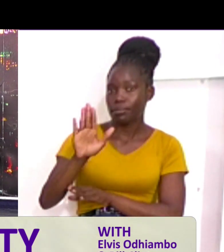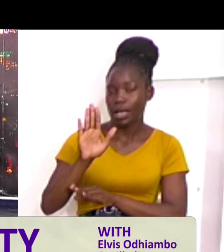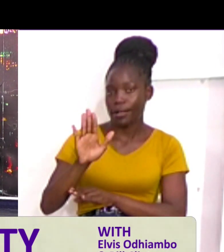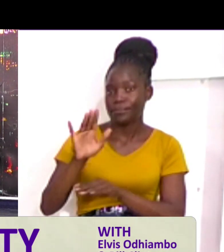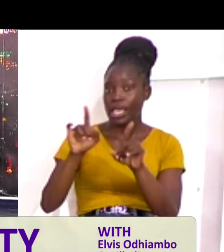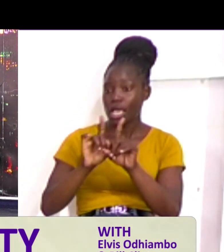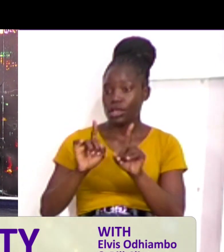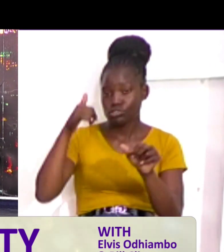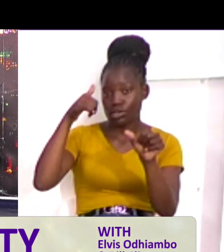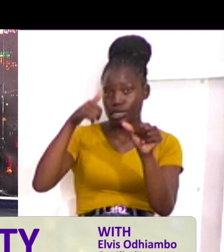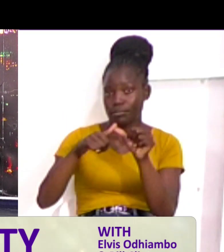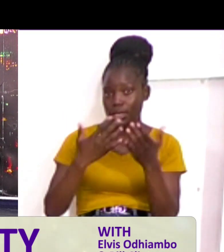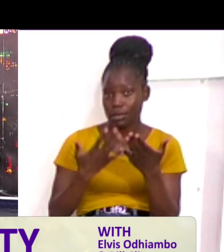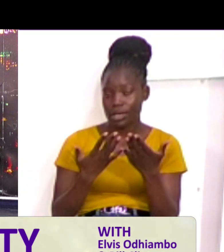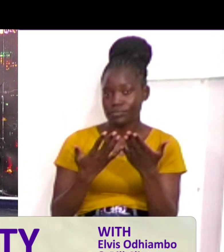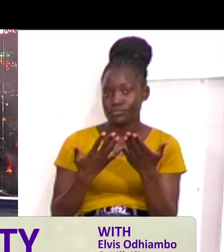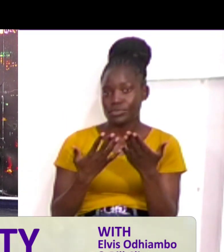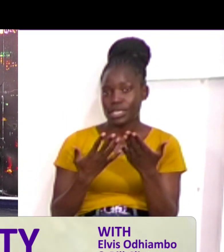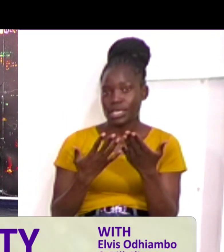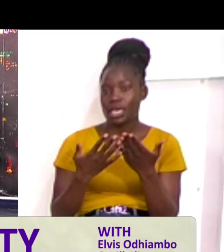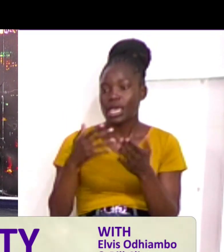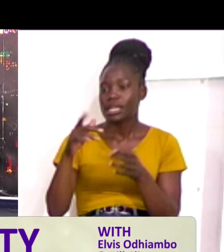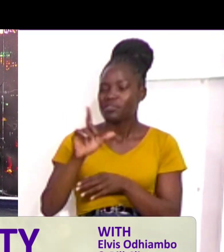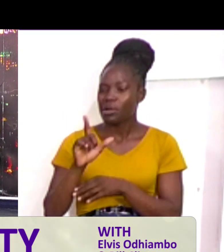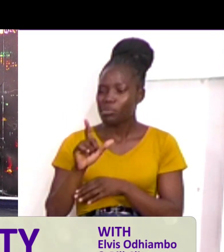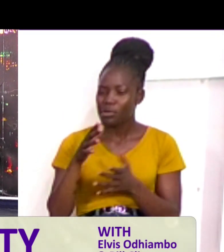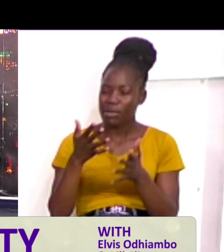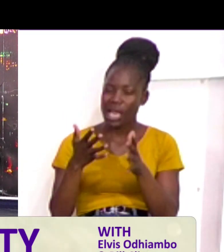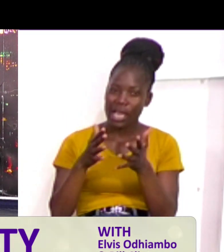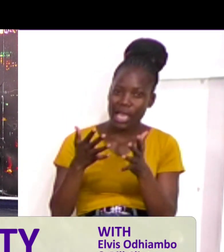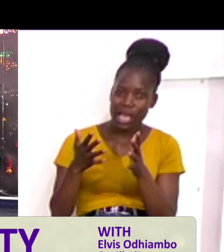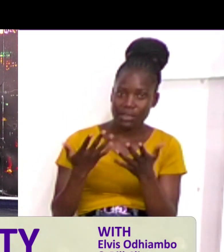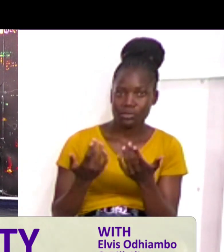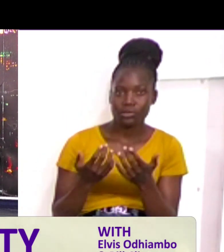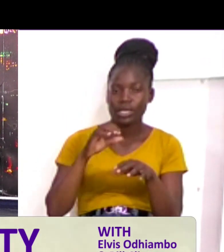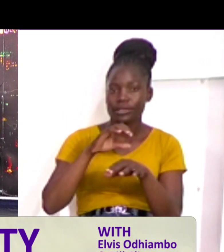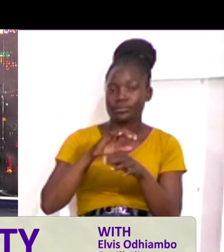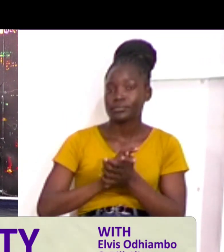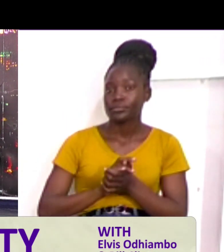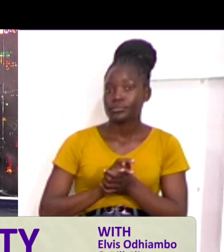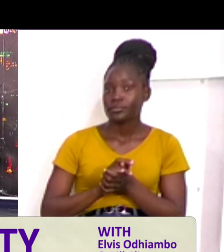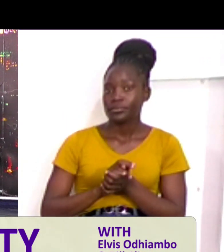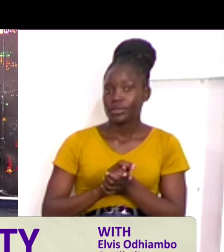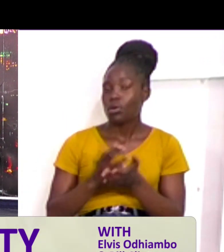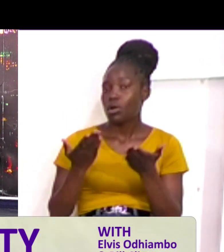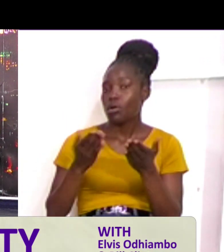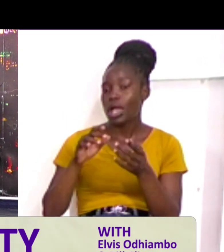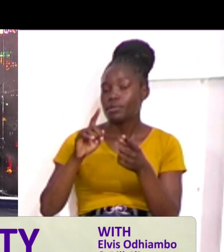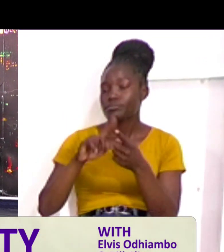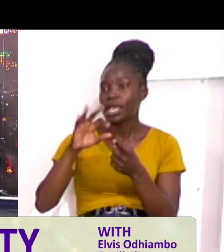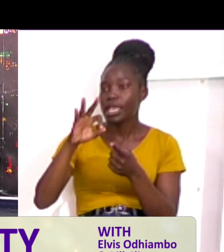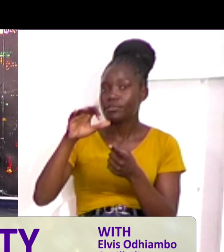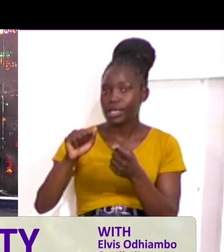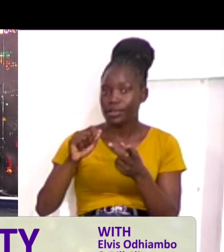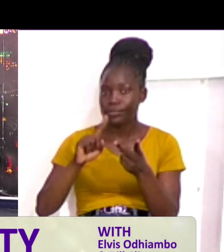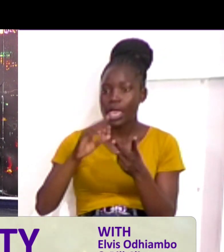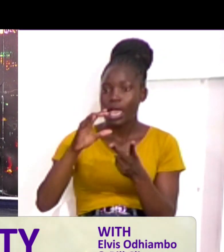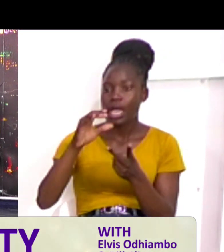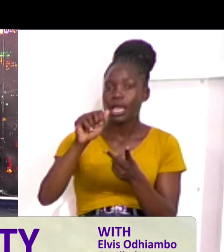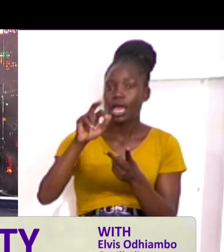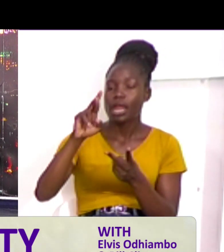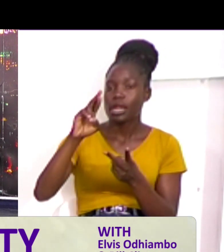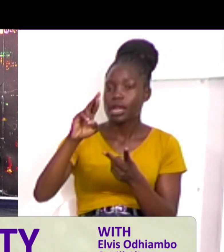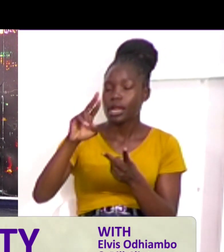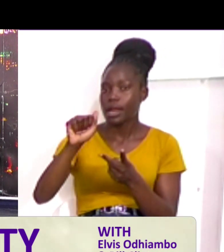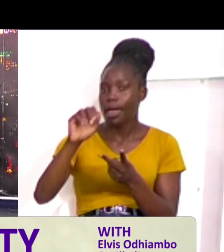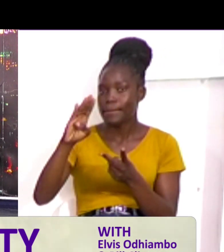far. Remember, they're still in the thick of things as far as getting the silverware is concerned. Wako ndani ya FA, wako ndani ya Carabao, ndani ya